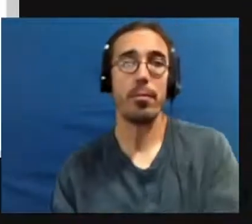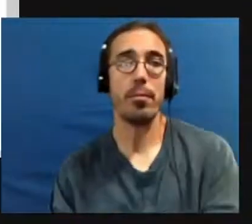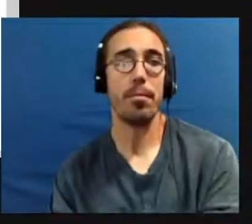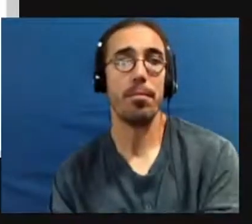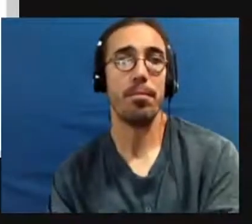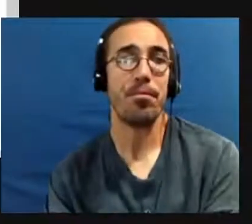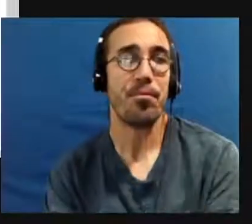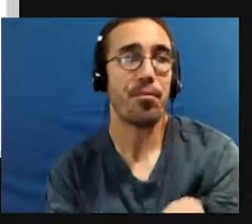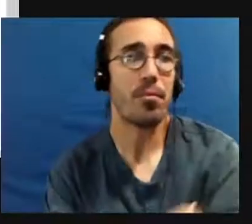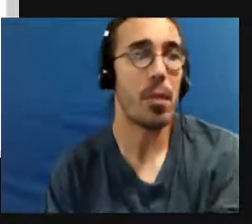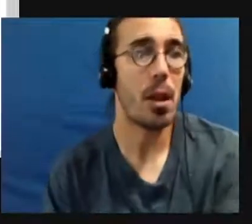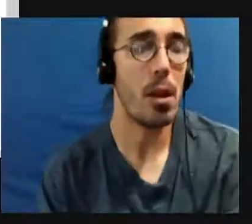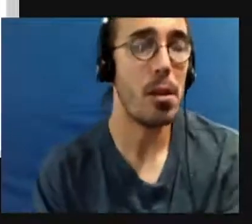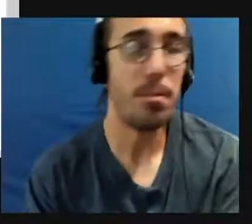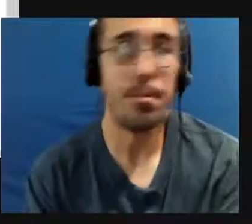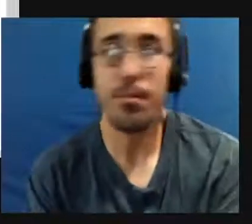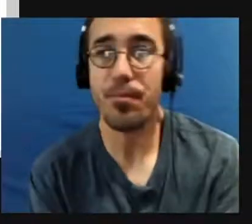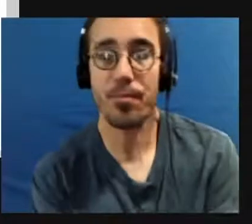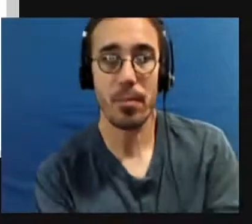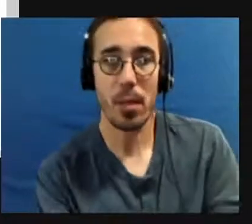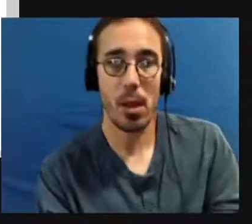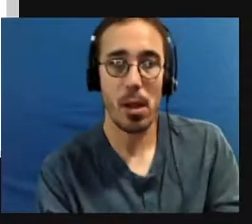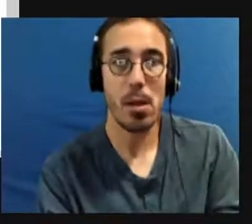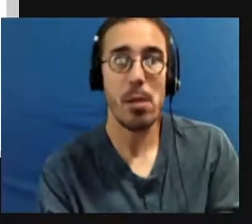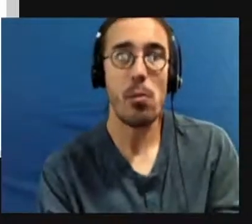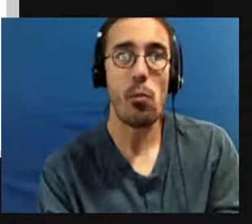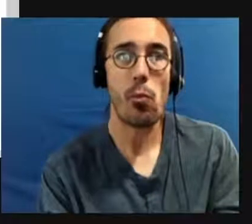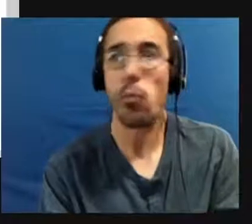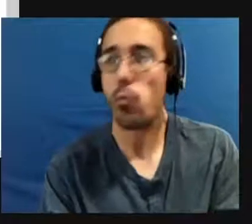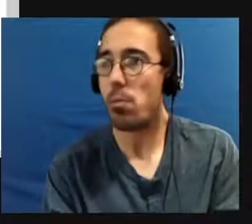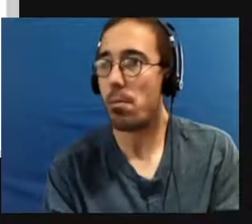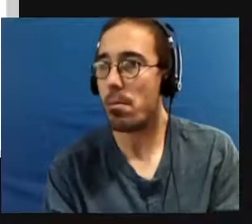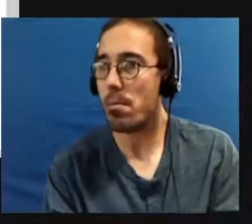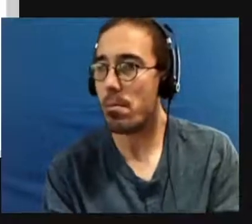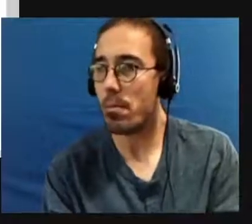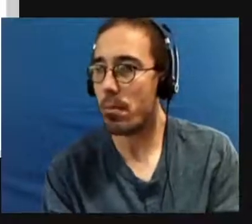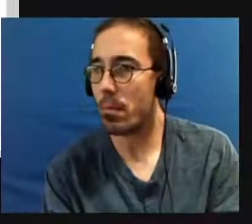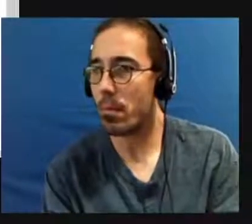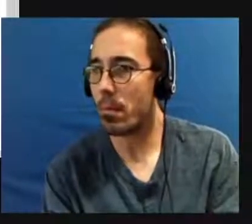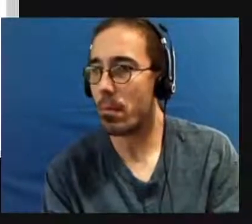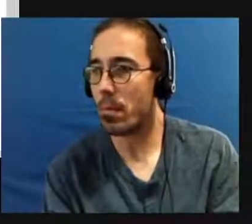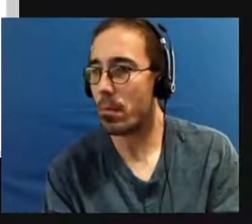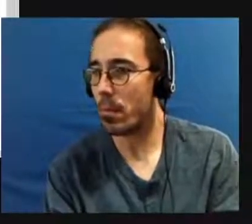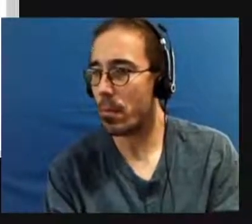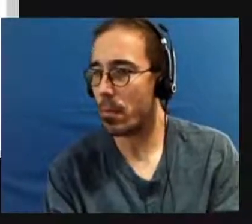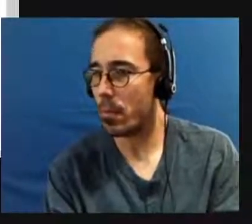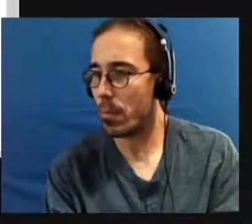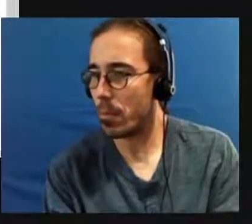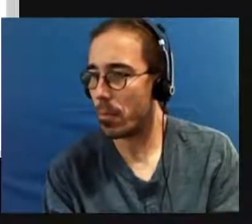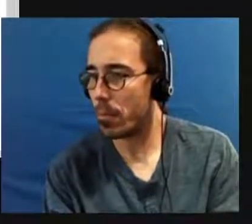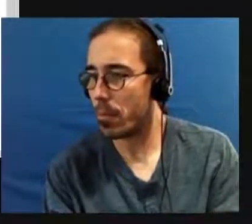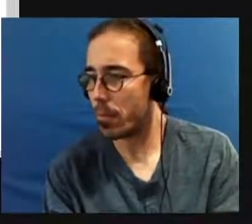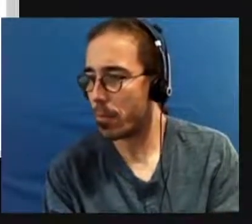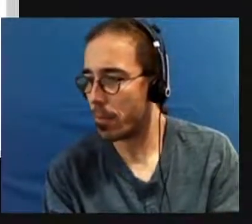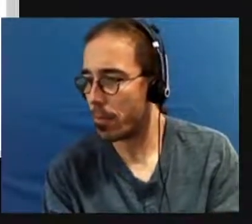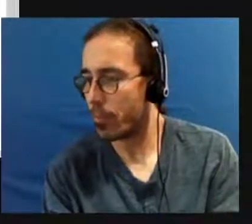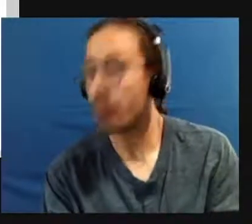Okay, let's get back to the next slide. I'm using two screens, which I don't normally do.